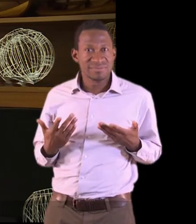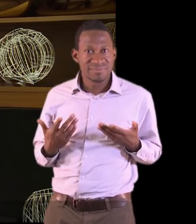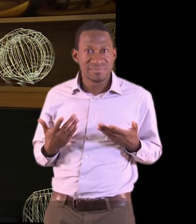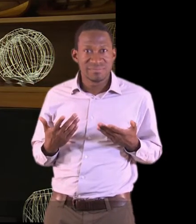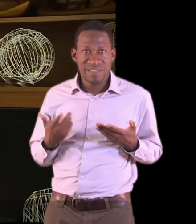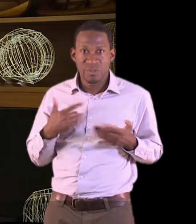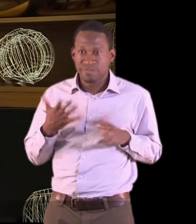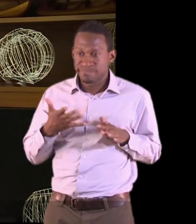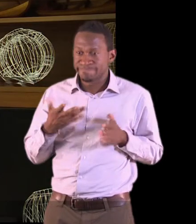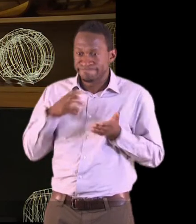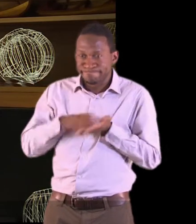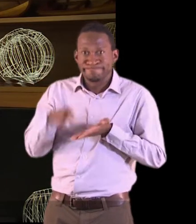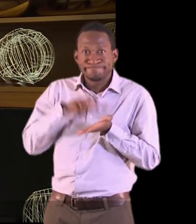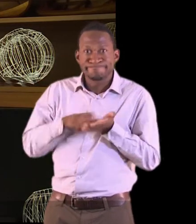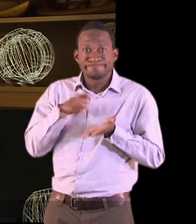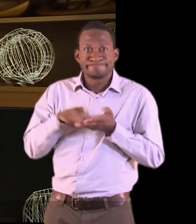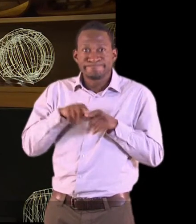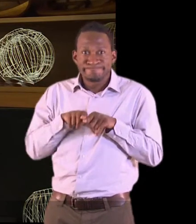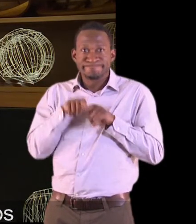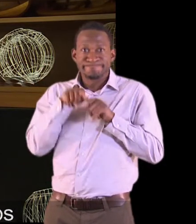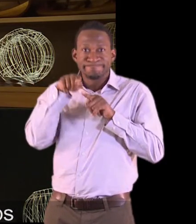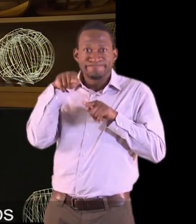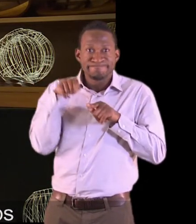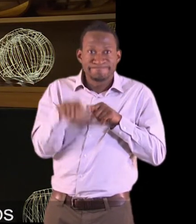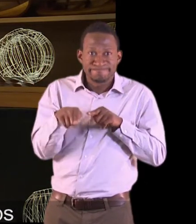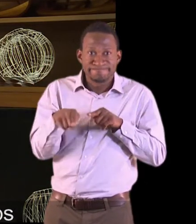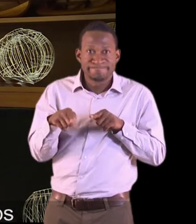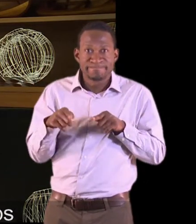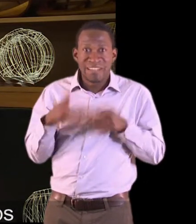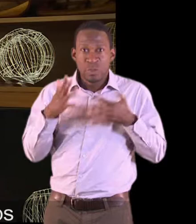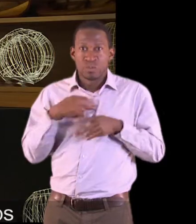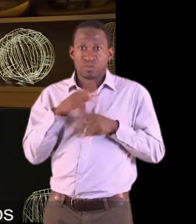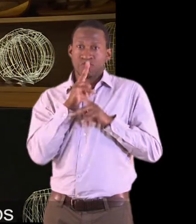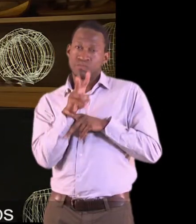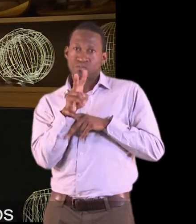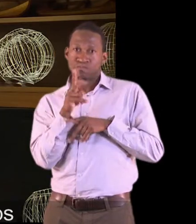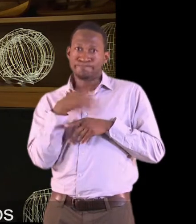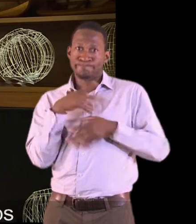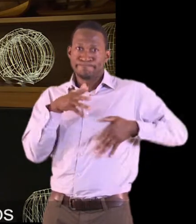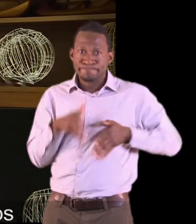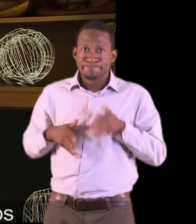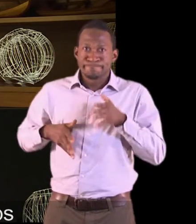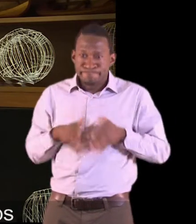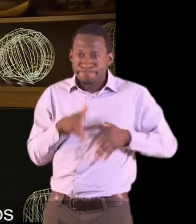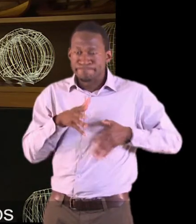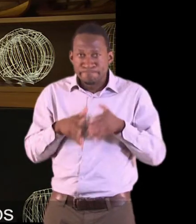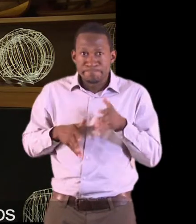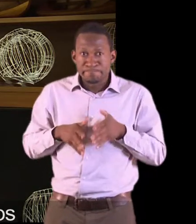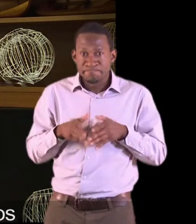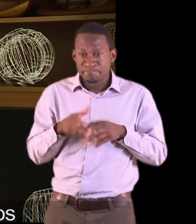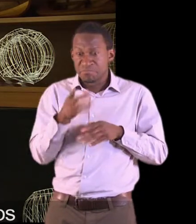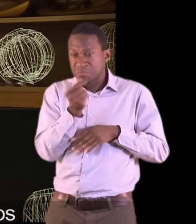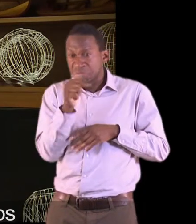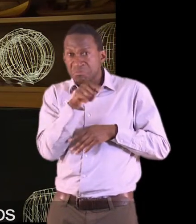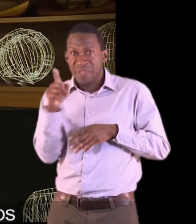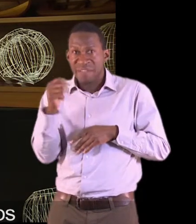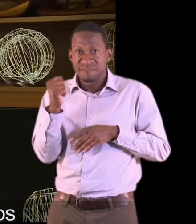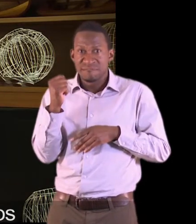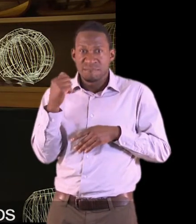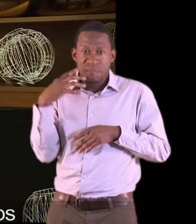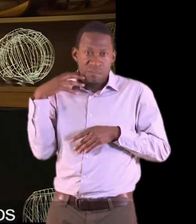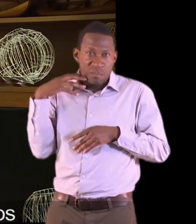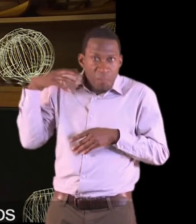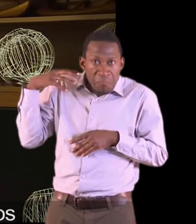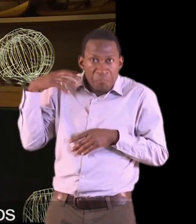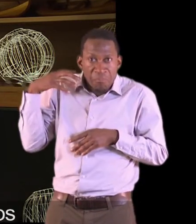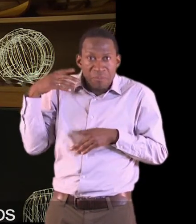We must have looked a right sight. Kids with great humps on their backs, heads on one side